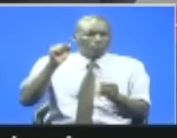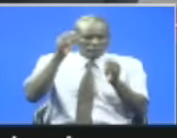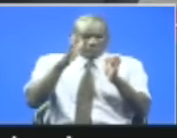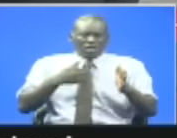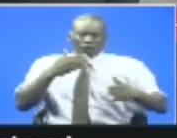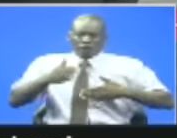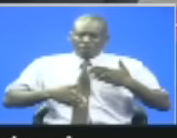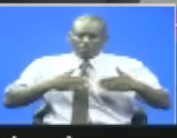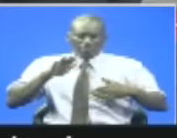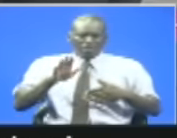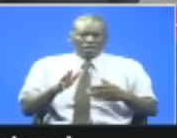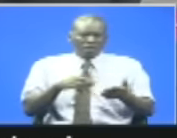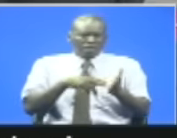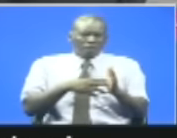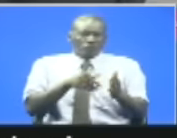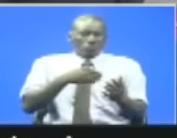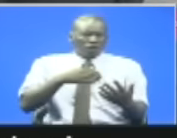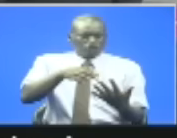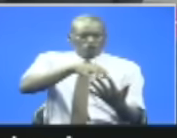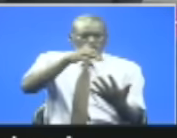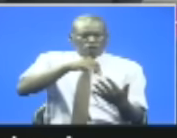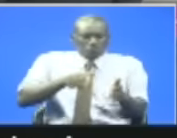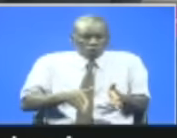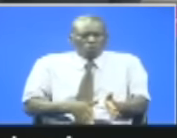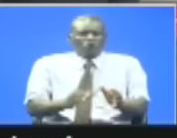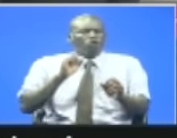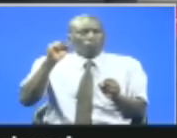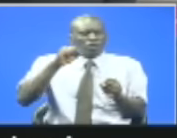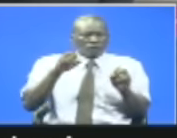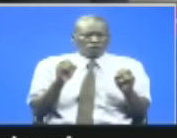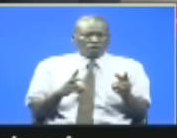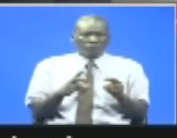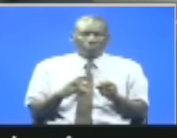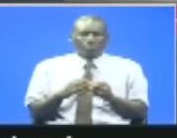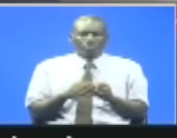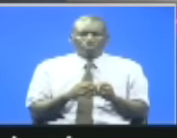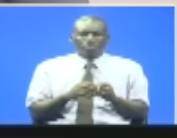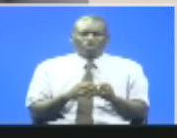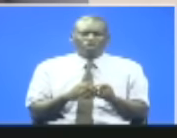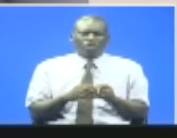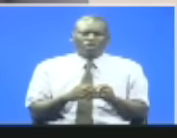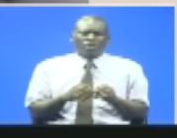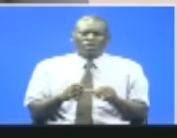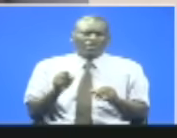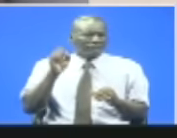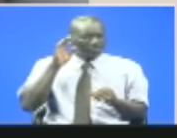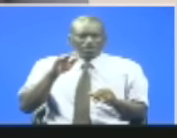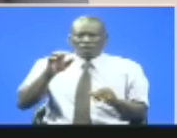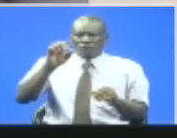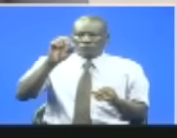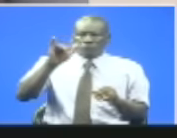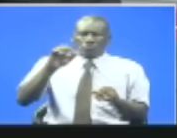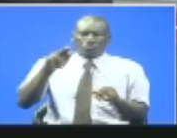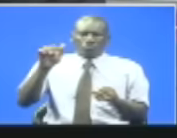the charlatan means that you have chosen your line of politics, right? Hey, Professor, yeah. I've listened to you. Look at South Africa. Look at